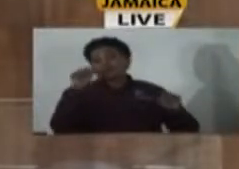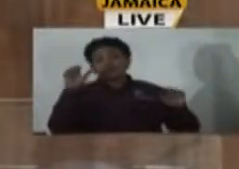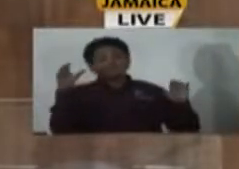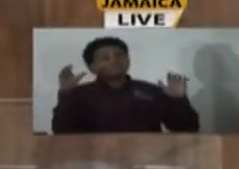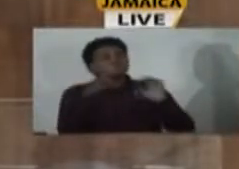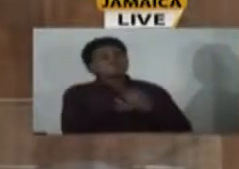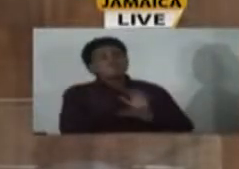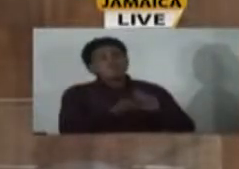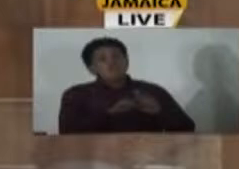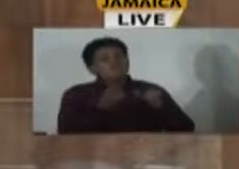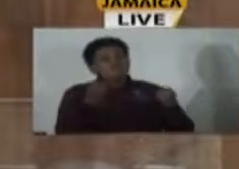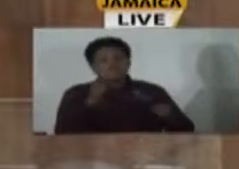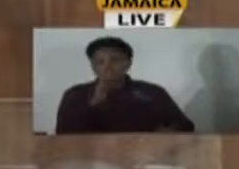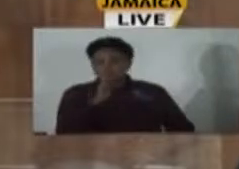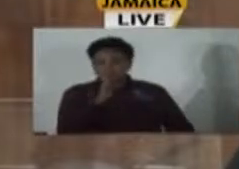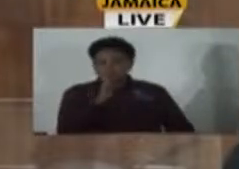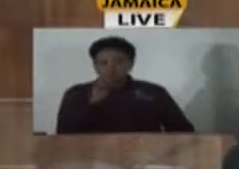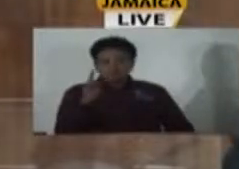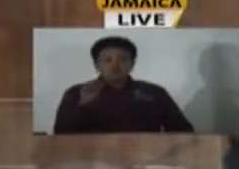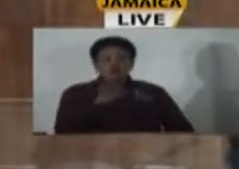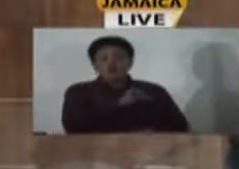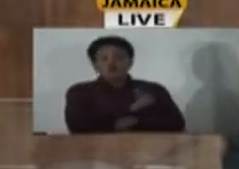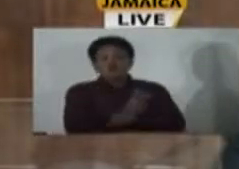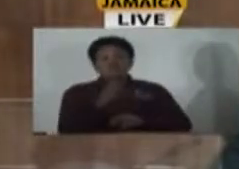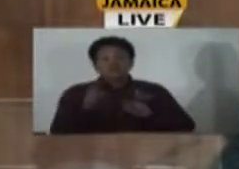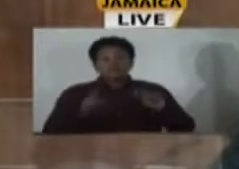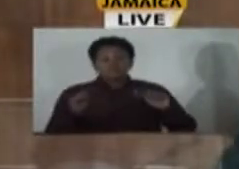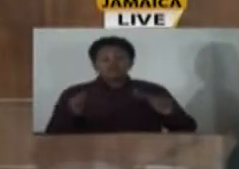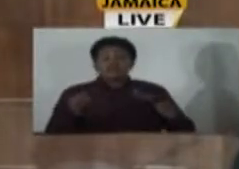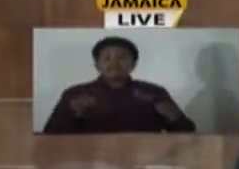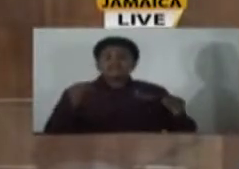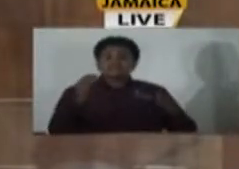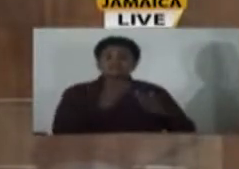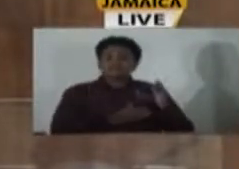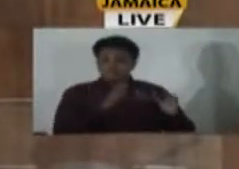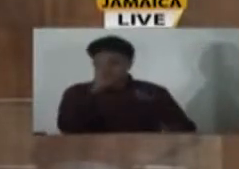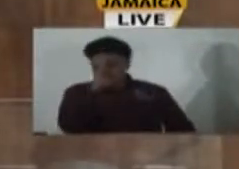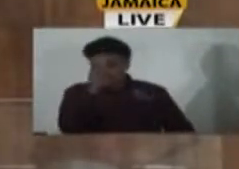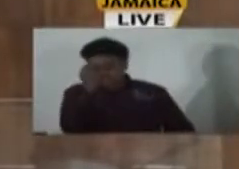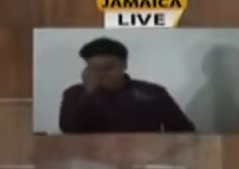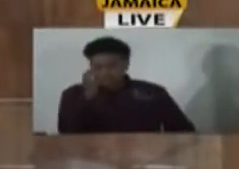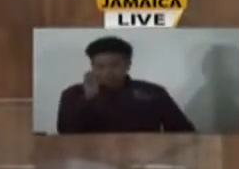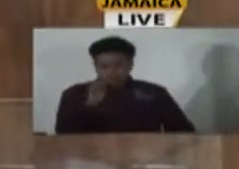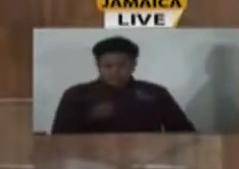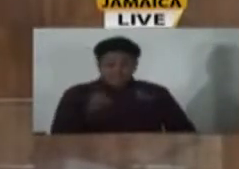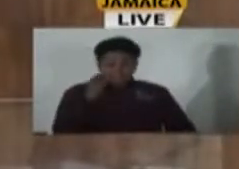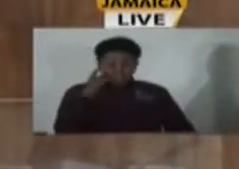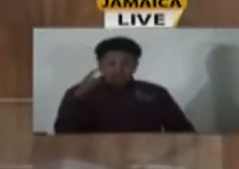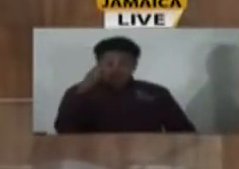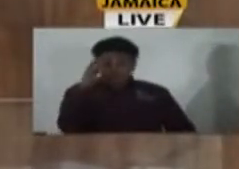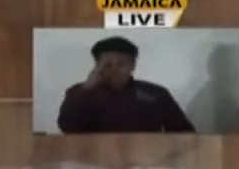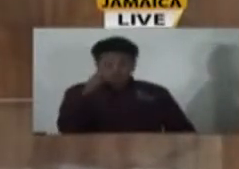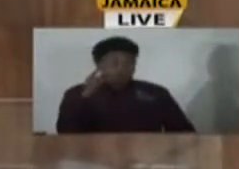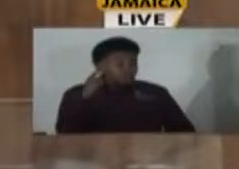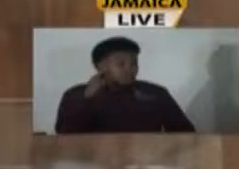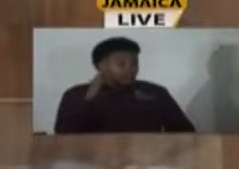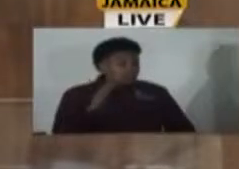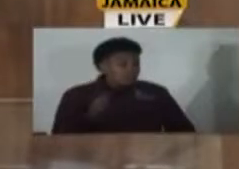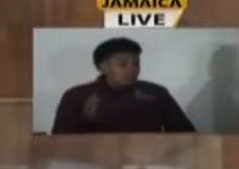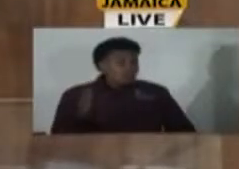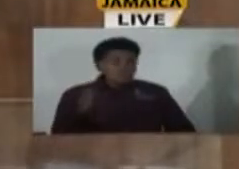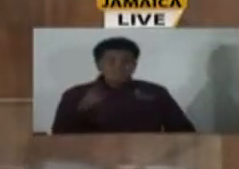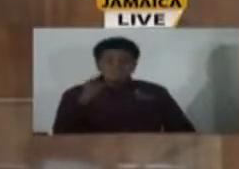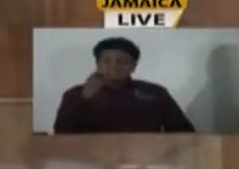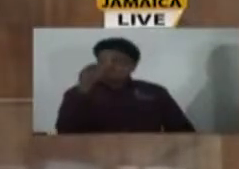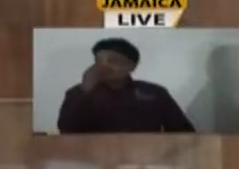offense. Authorized persons can give certain directions, and if those directions are not heeded by the public,